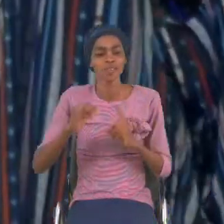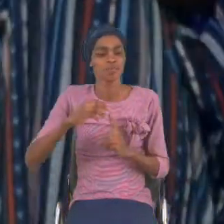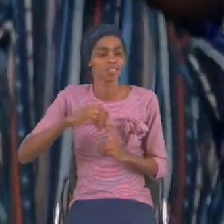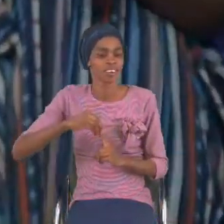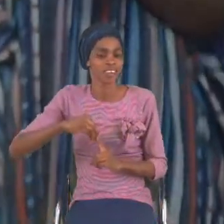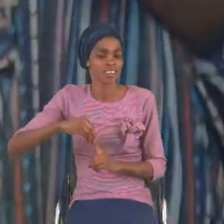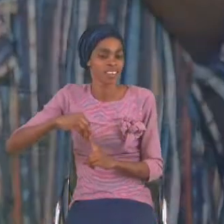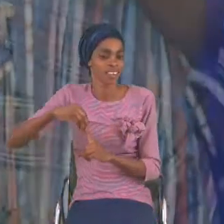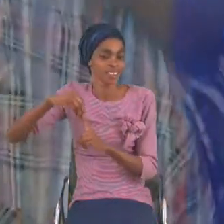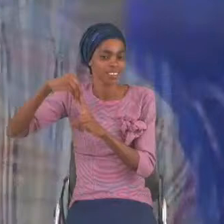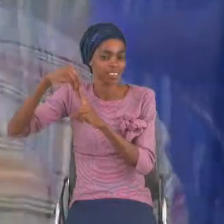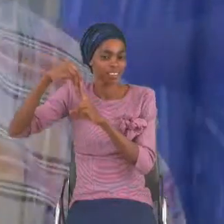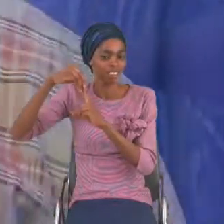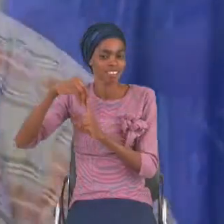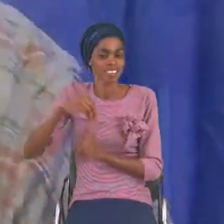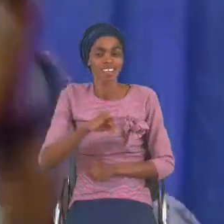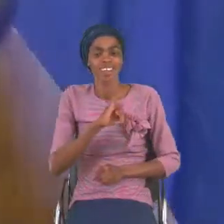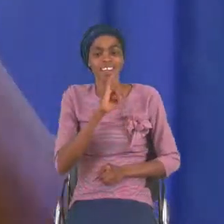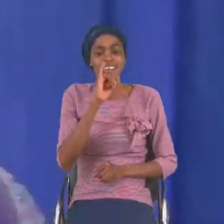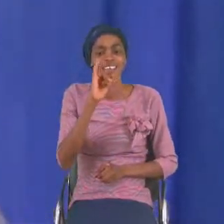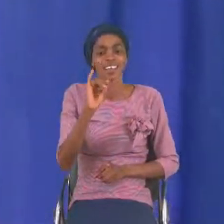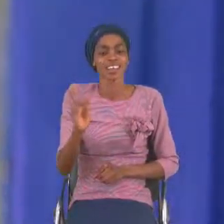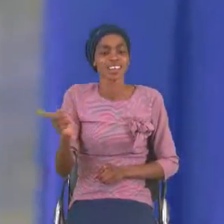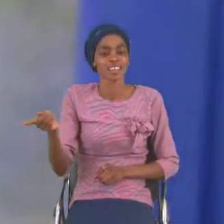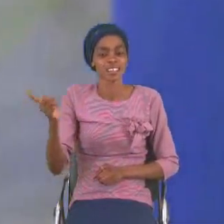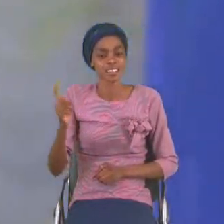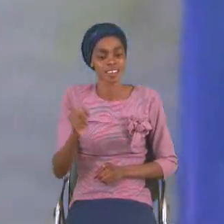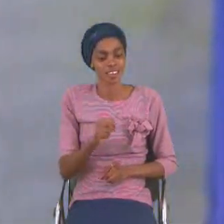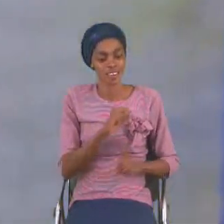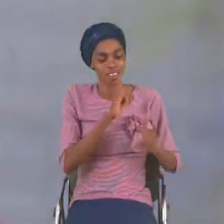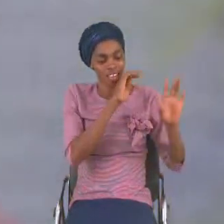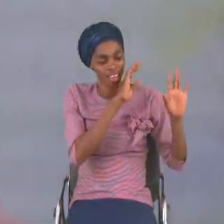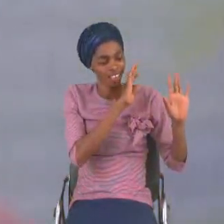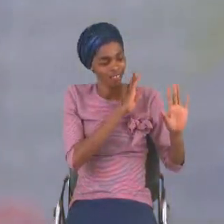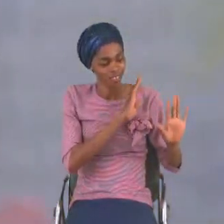oh, precious is the